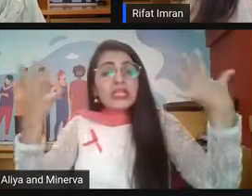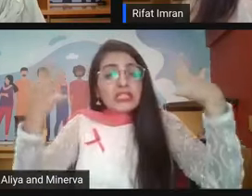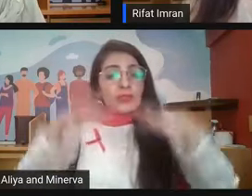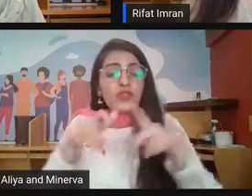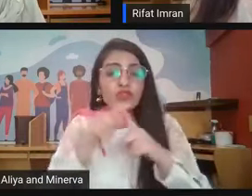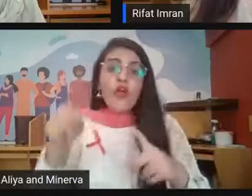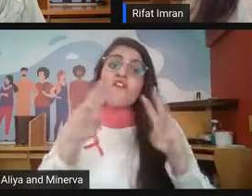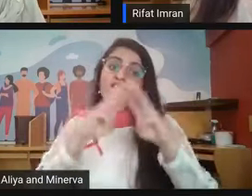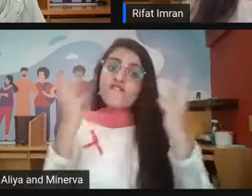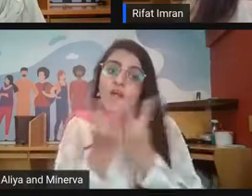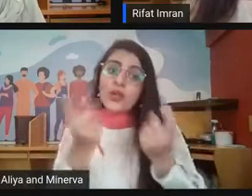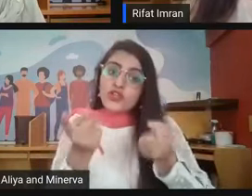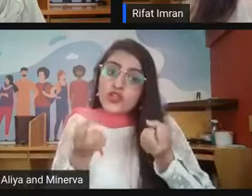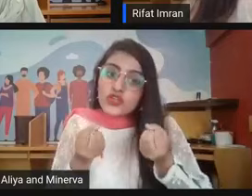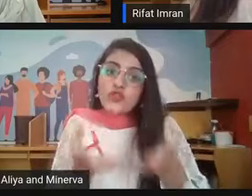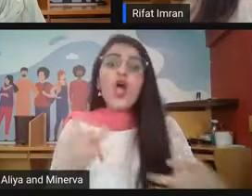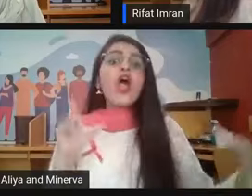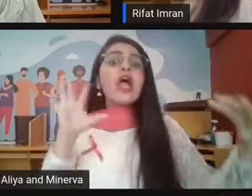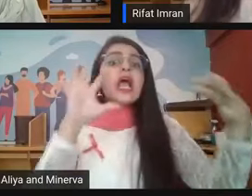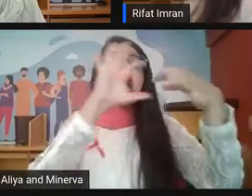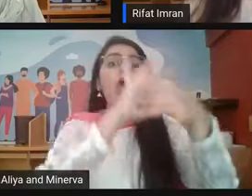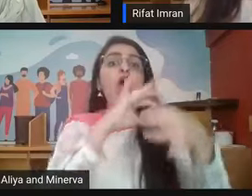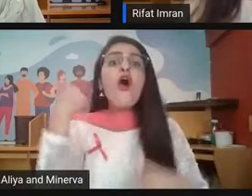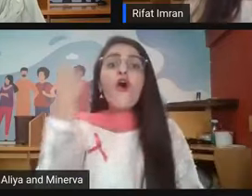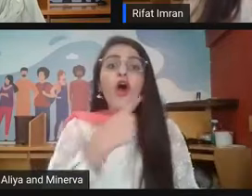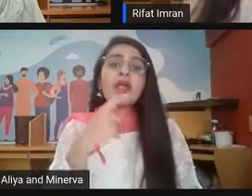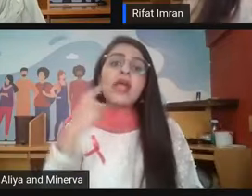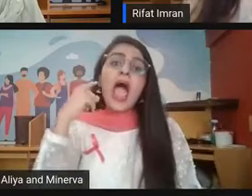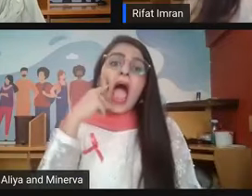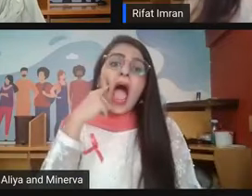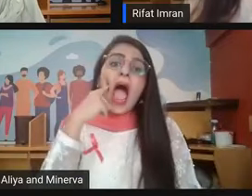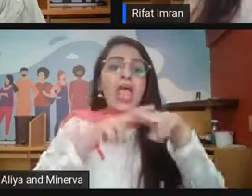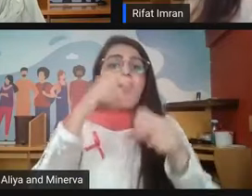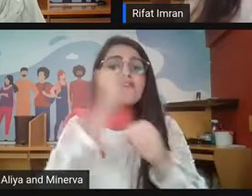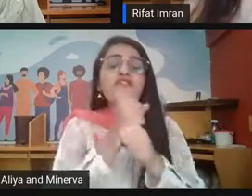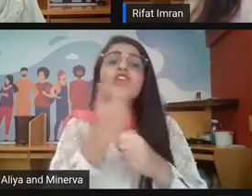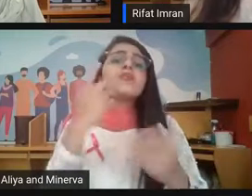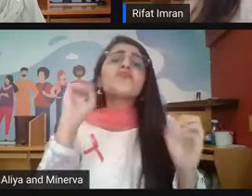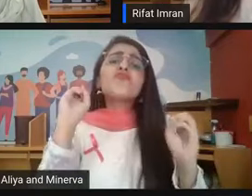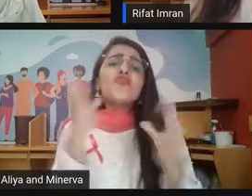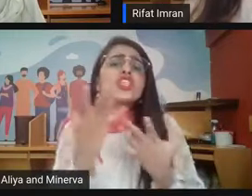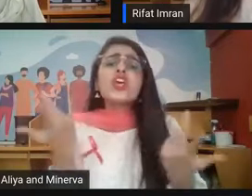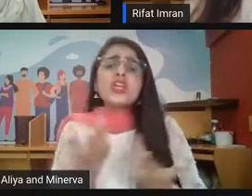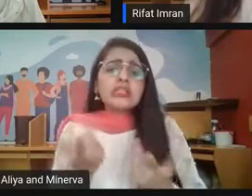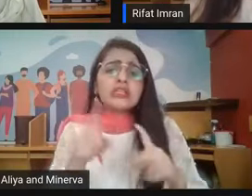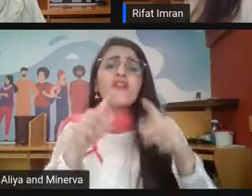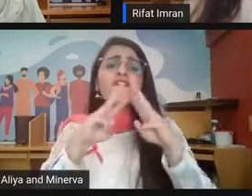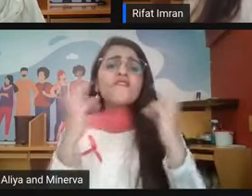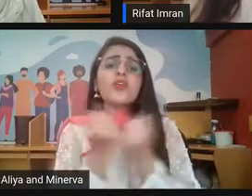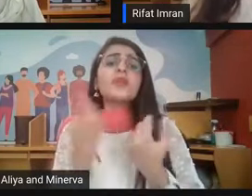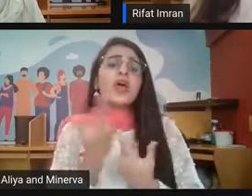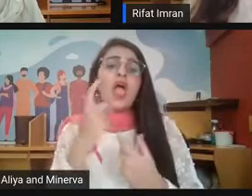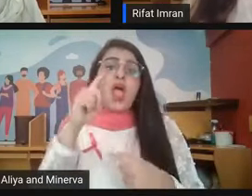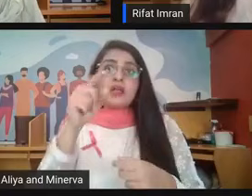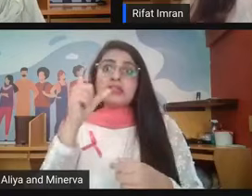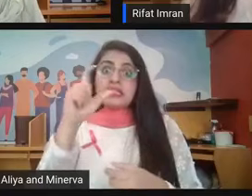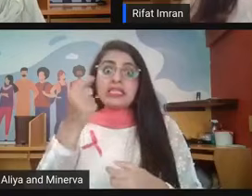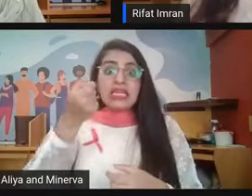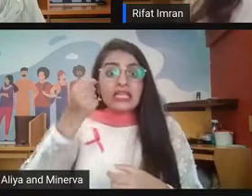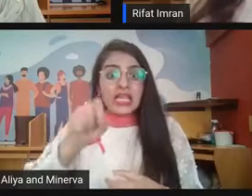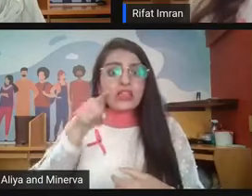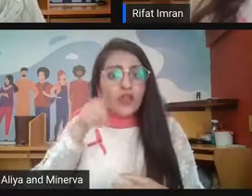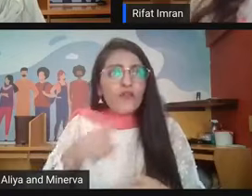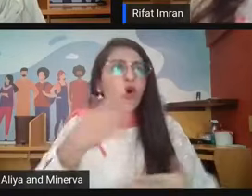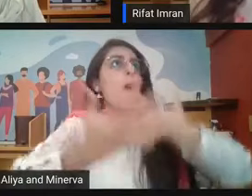organized a webinar in collaboration with IFG to create awareness about breast cancer. So